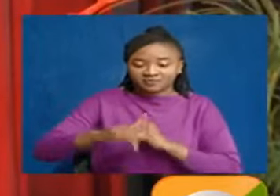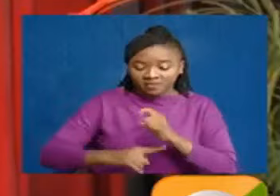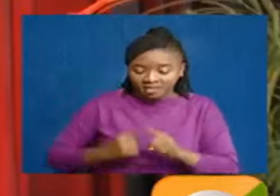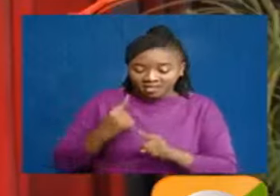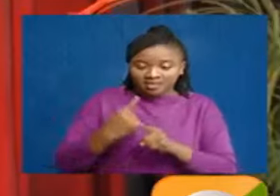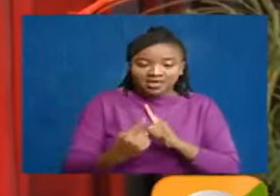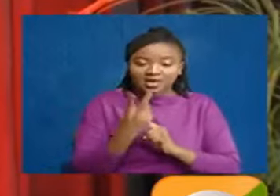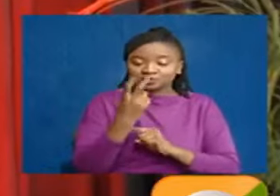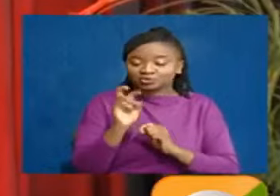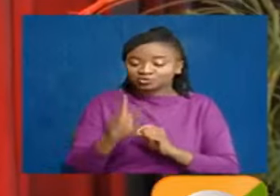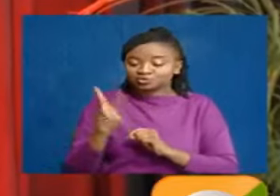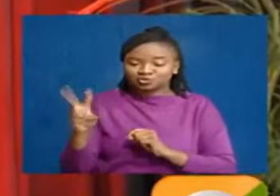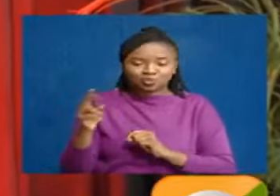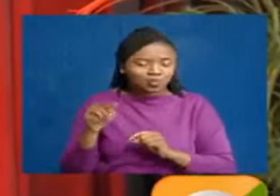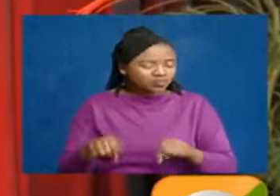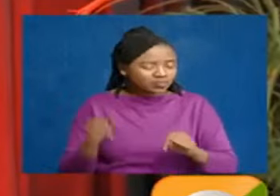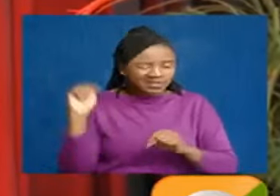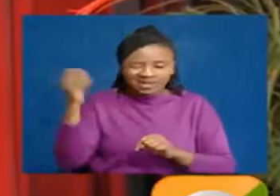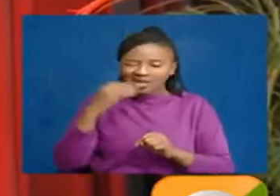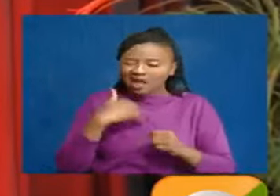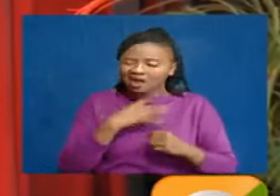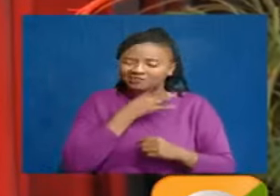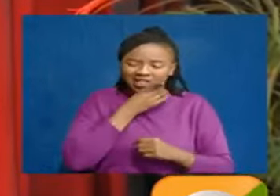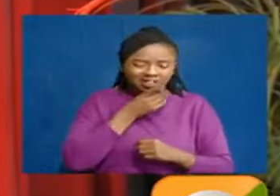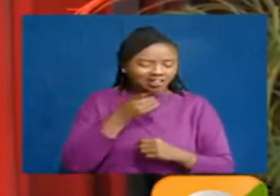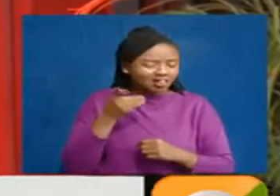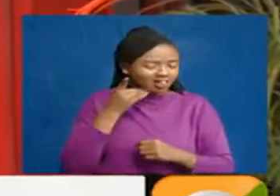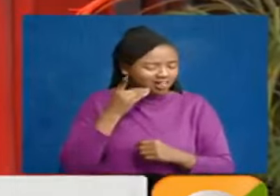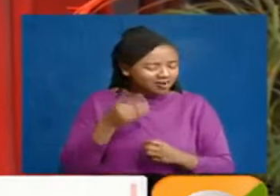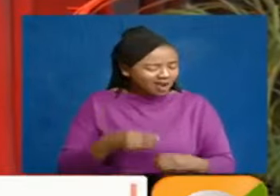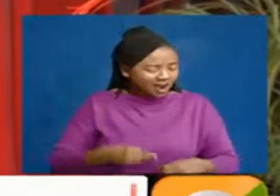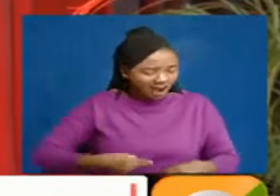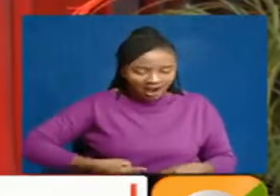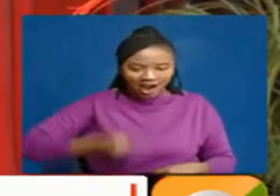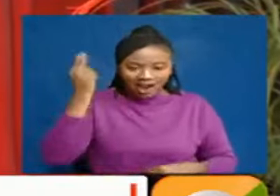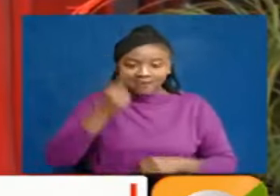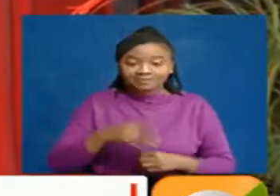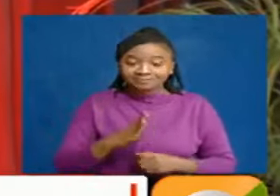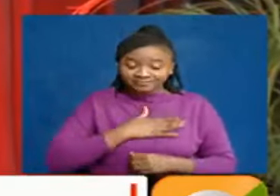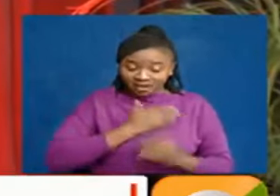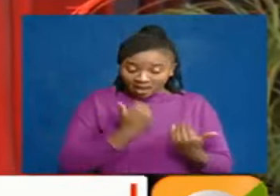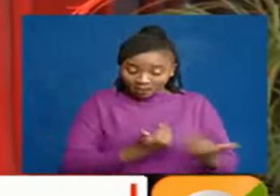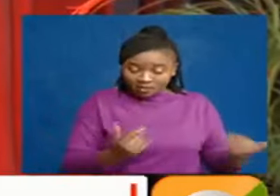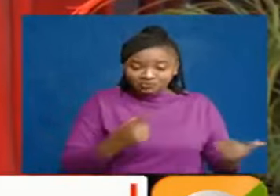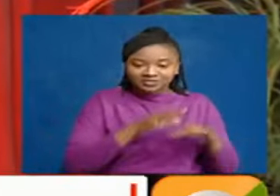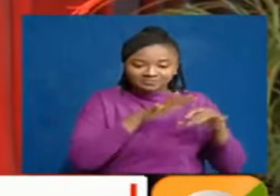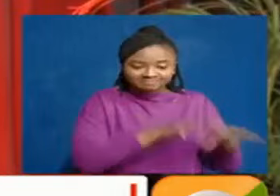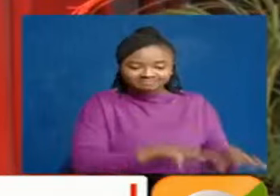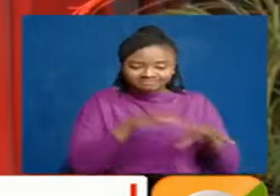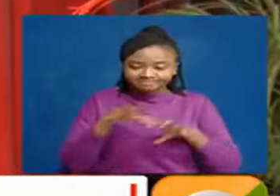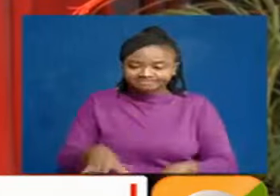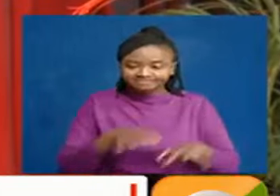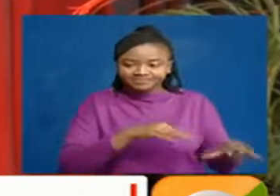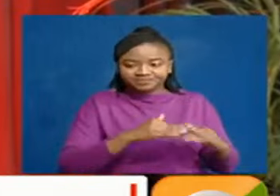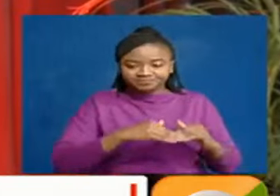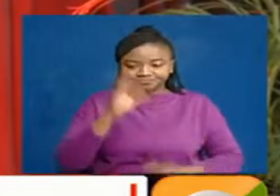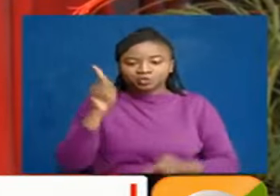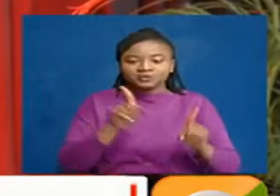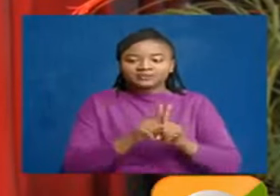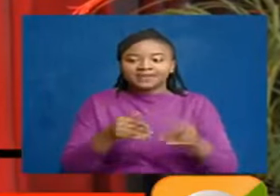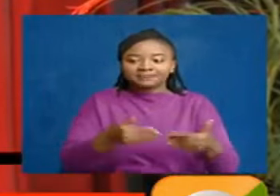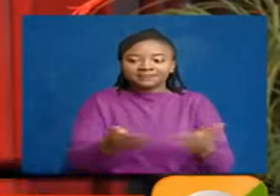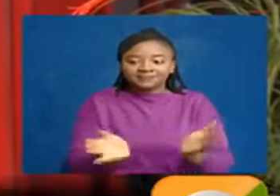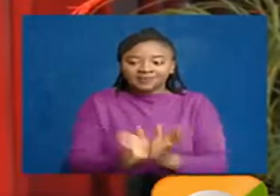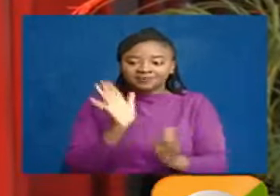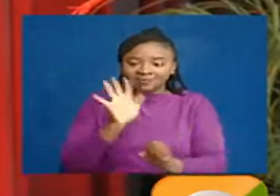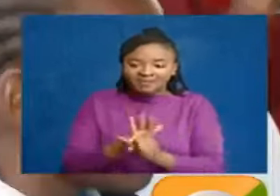2022, when Kenya faced its worst drought in 40 years, it was our children who suffered the most. As families struggled